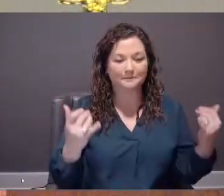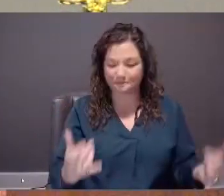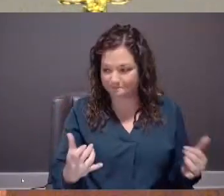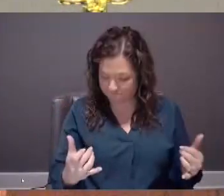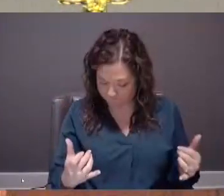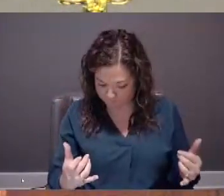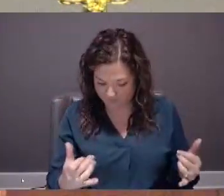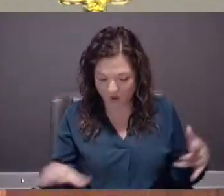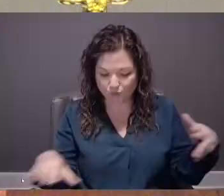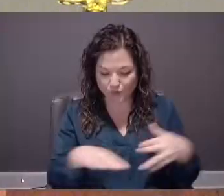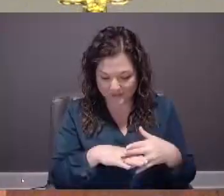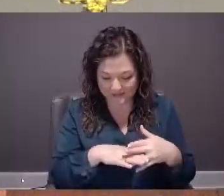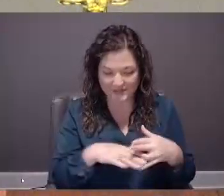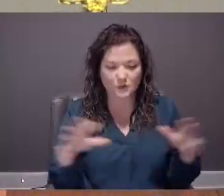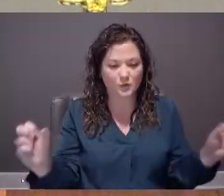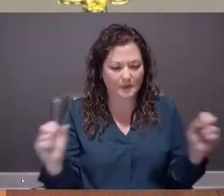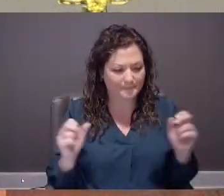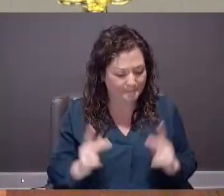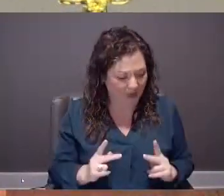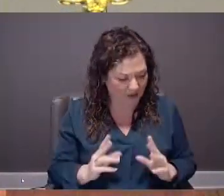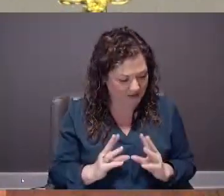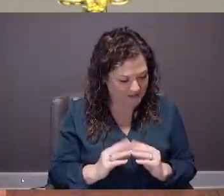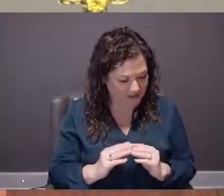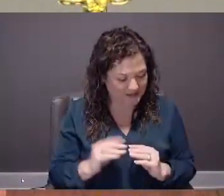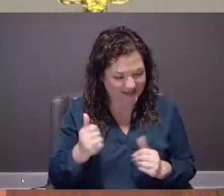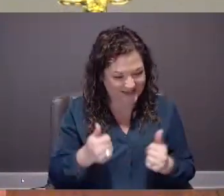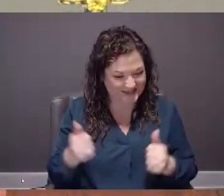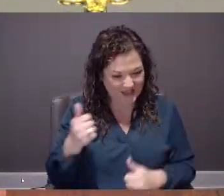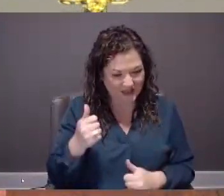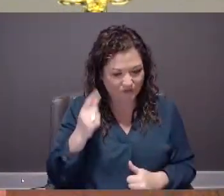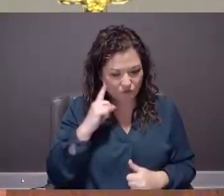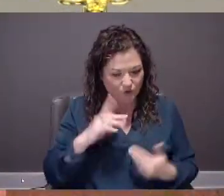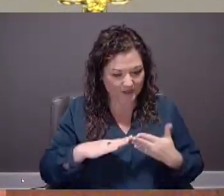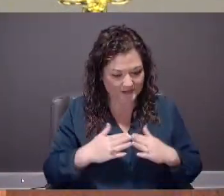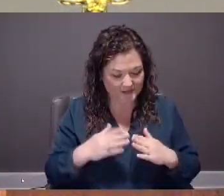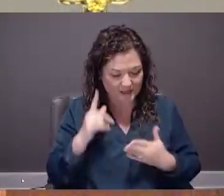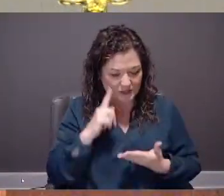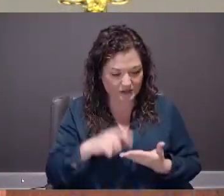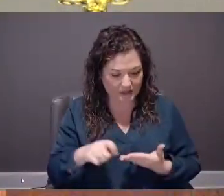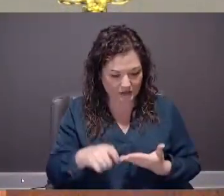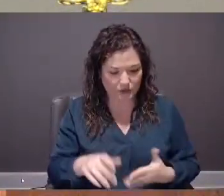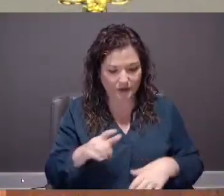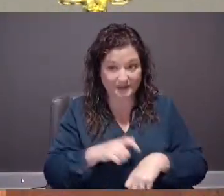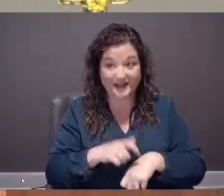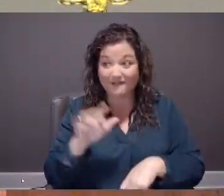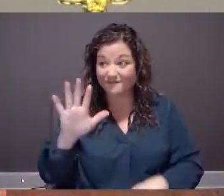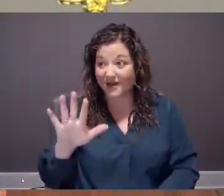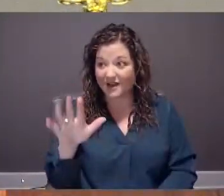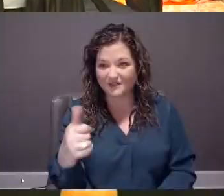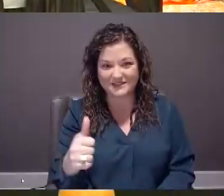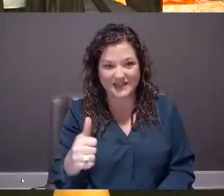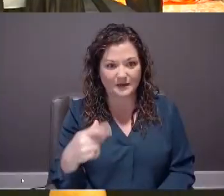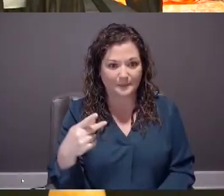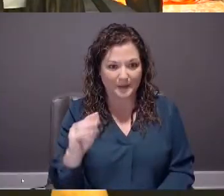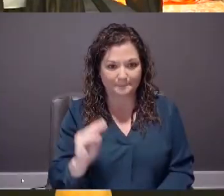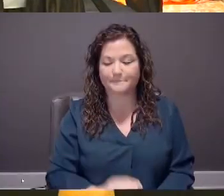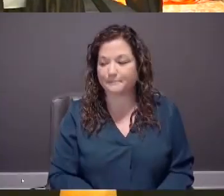reconvene regular session for executive session as read into the record by the city secretary at 5:10 p.m.